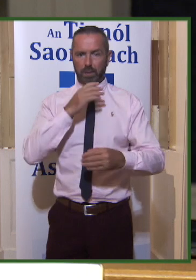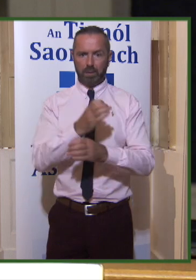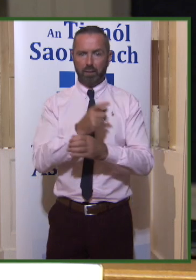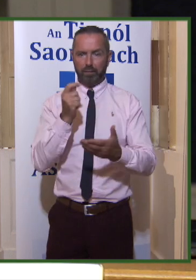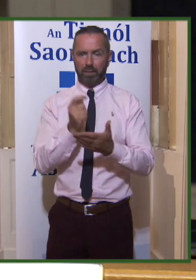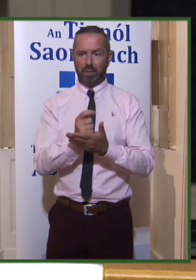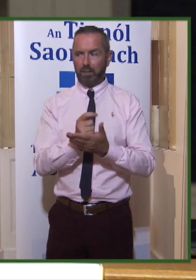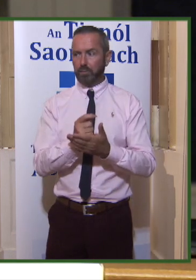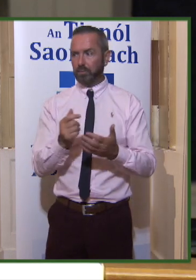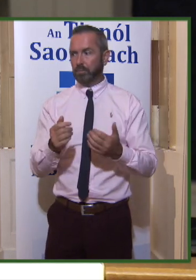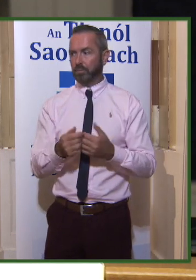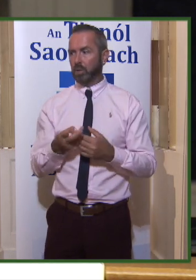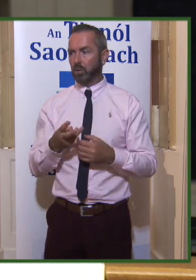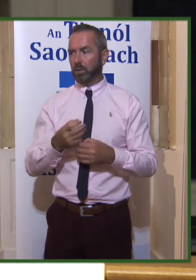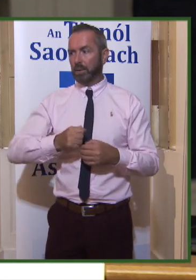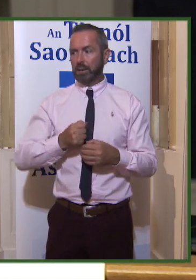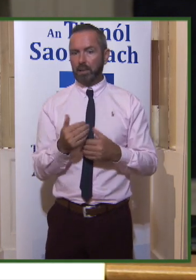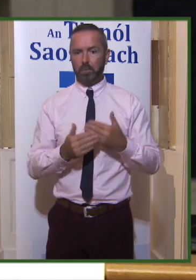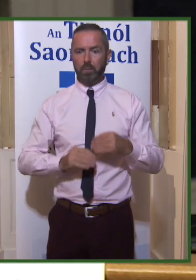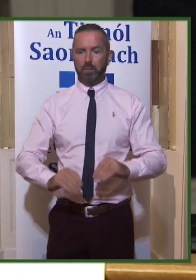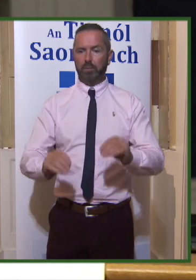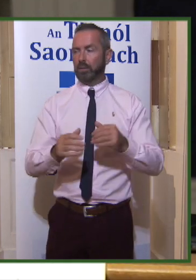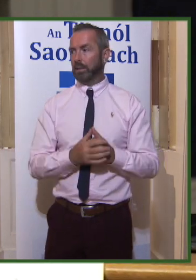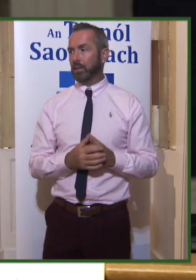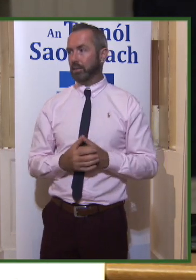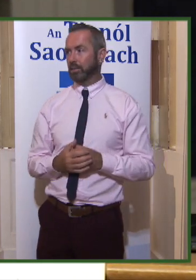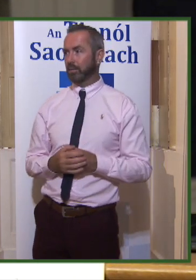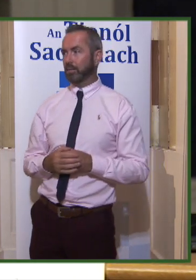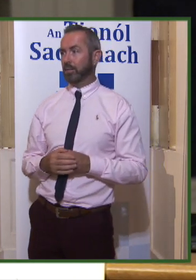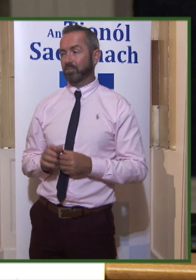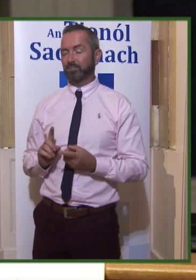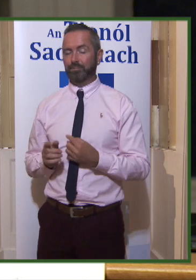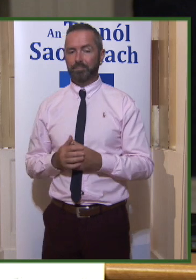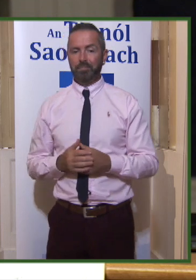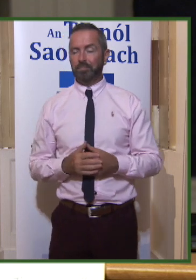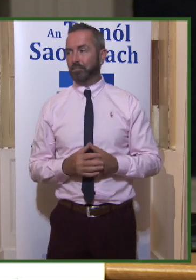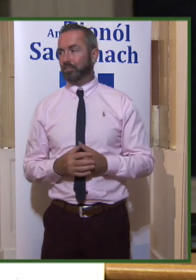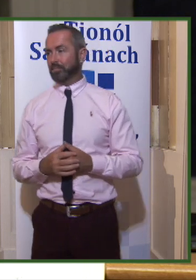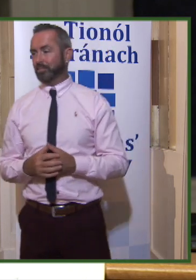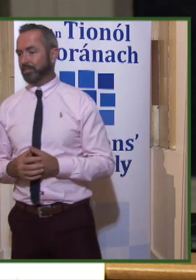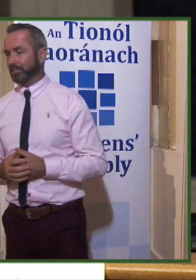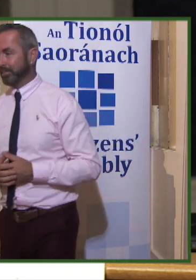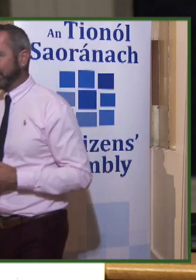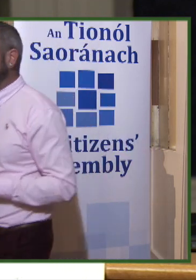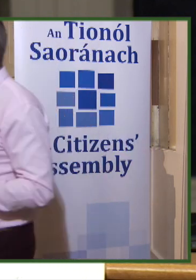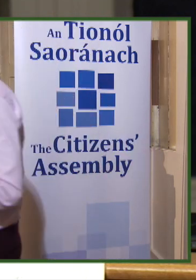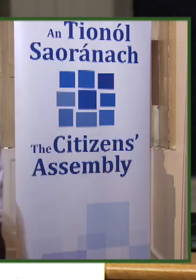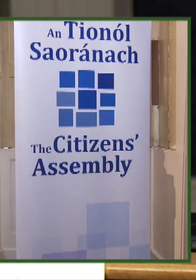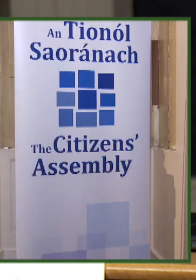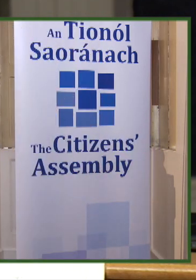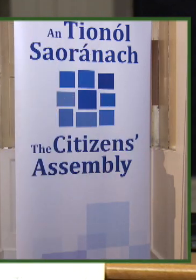we're going to keep moving. We've got number table. Sorry, it was 12, 8, and then